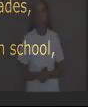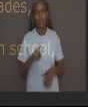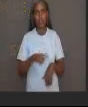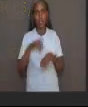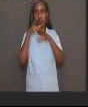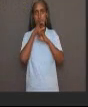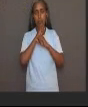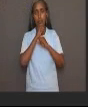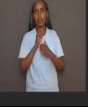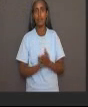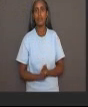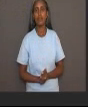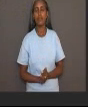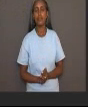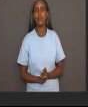Time's up.